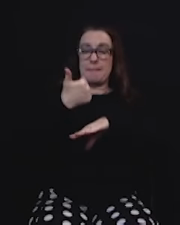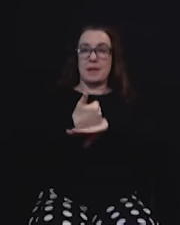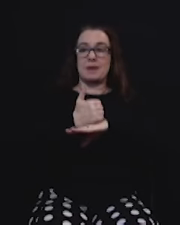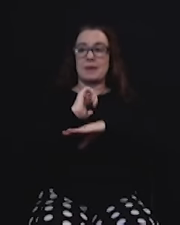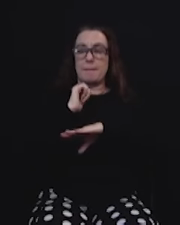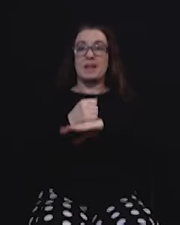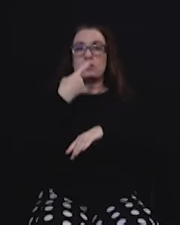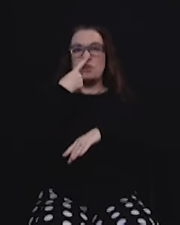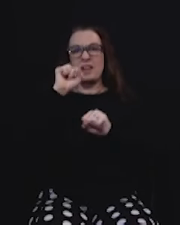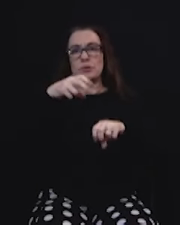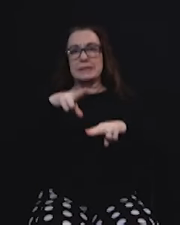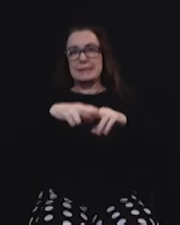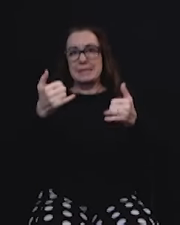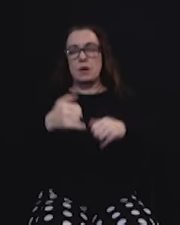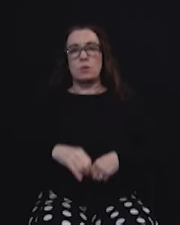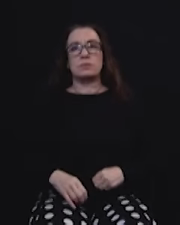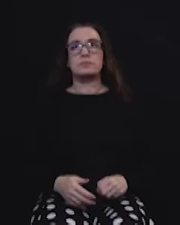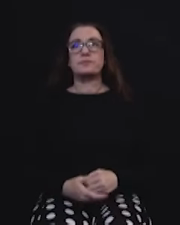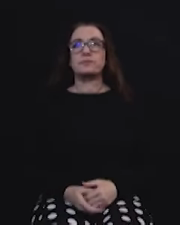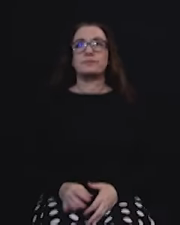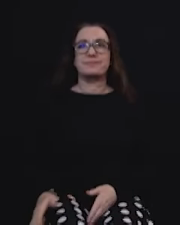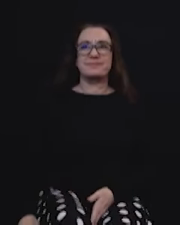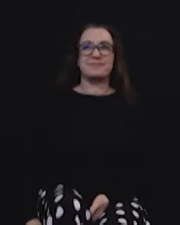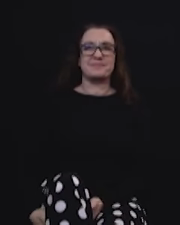Amen. You may be seated.